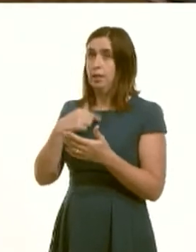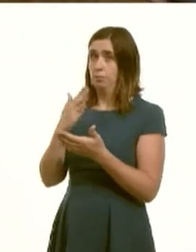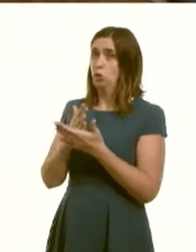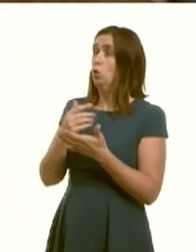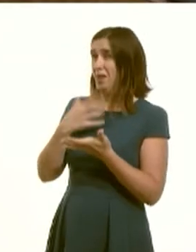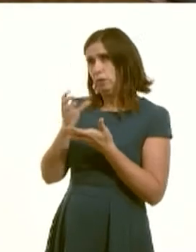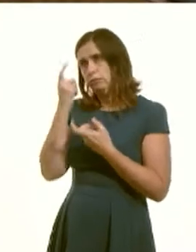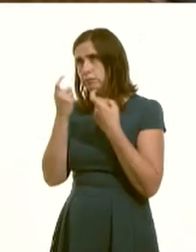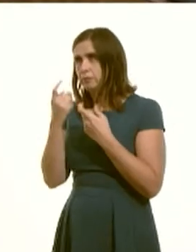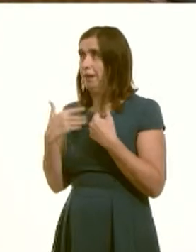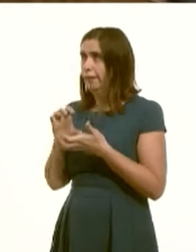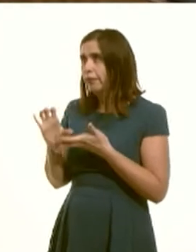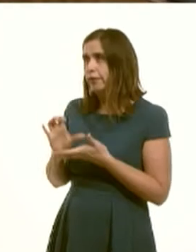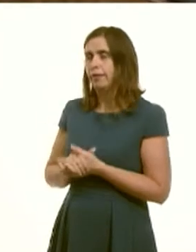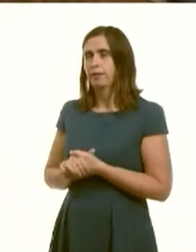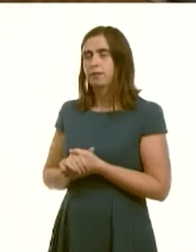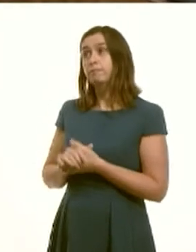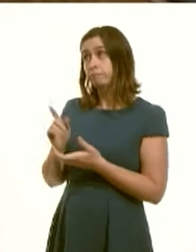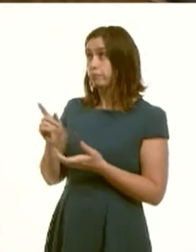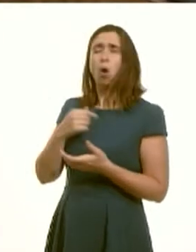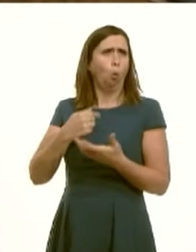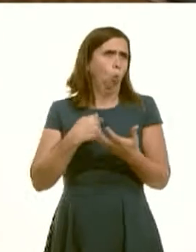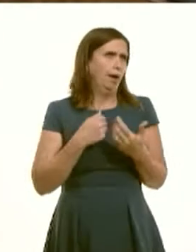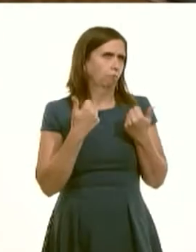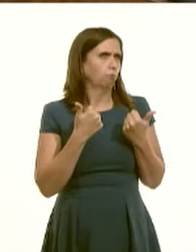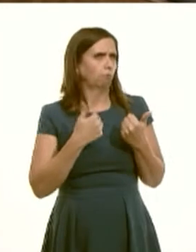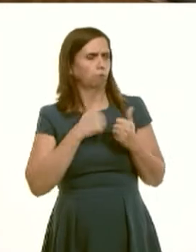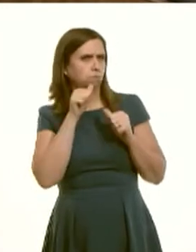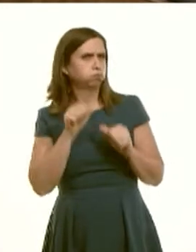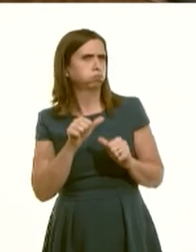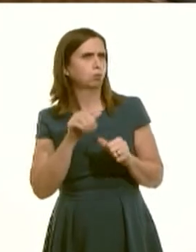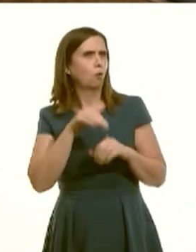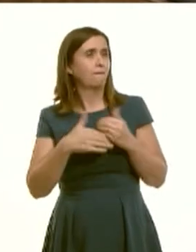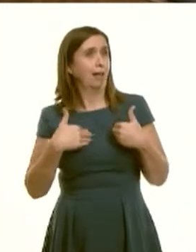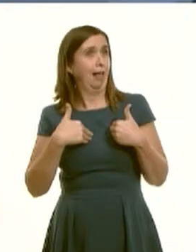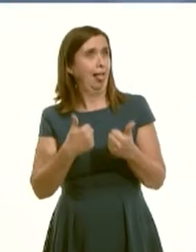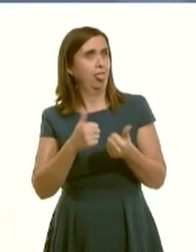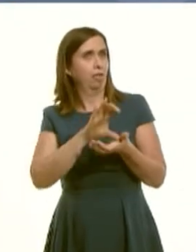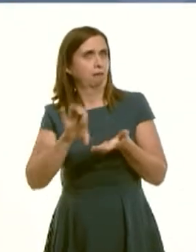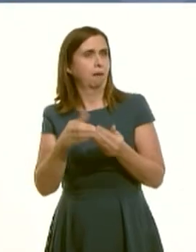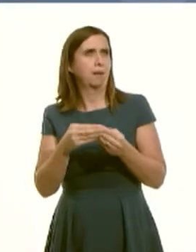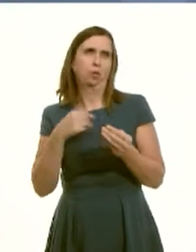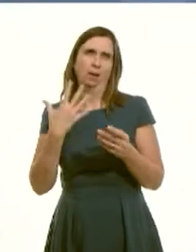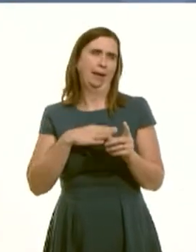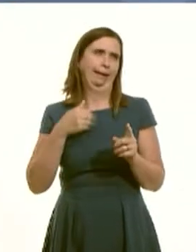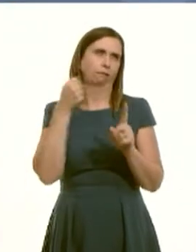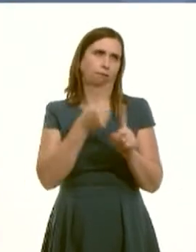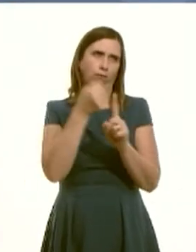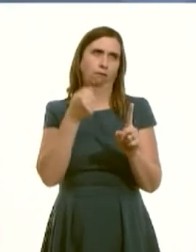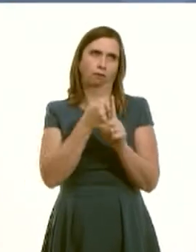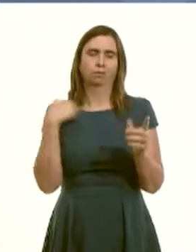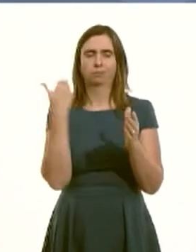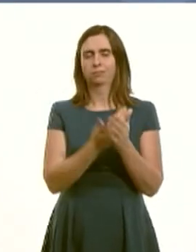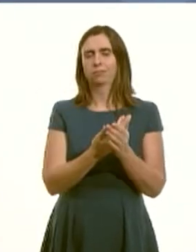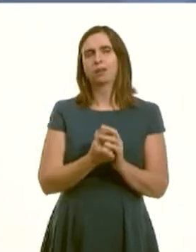welcome. Of course, we welcome any additional money for health, and it's something we've been telling you from the start of this assembly, First Minister. But only 12